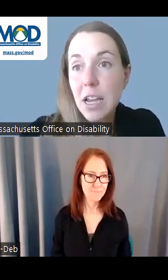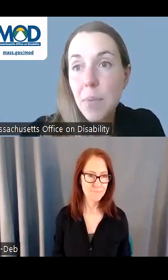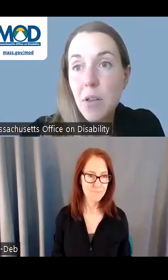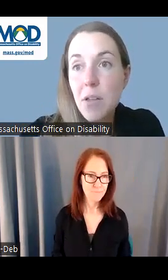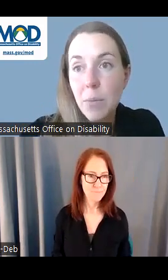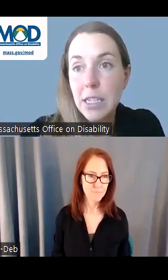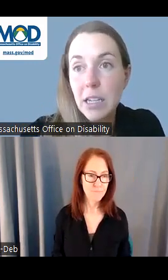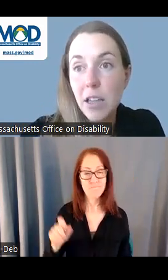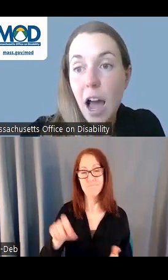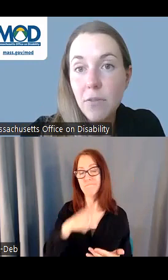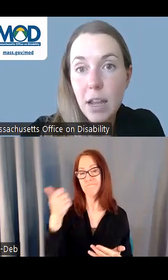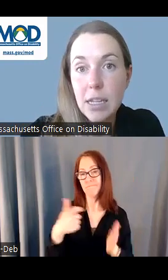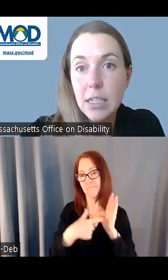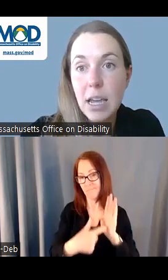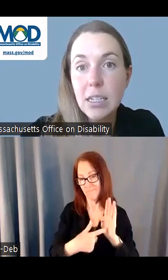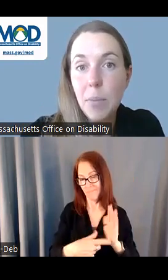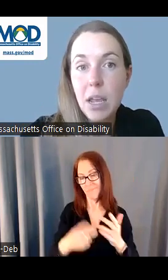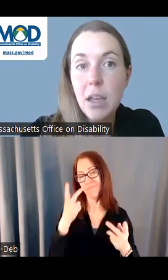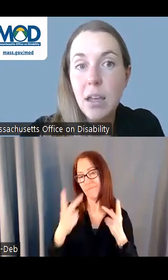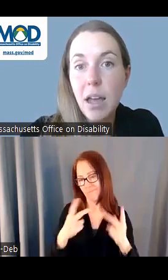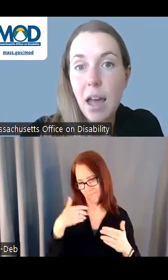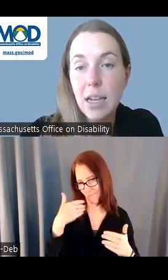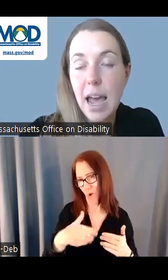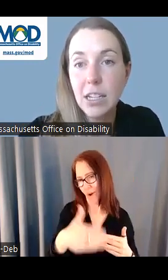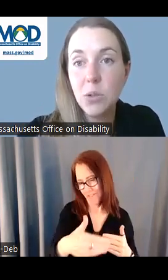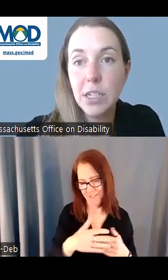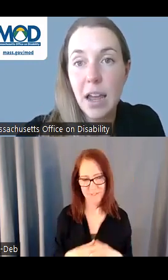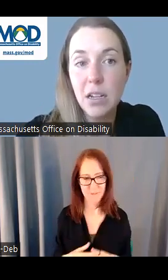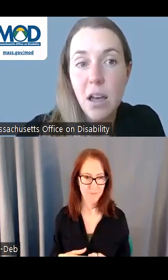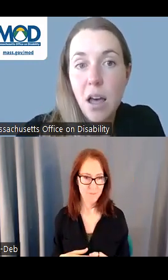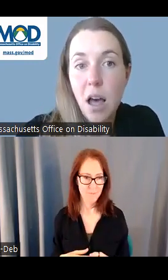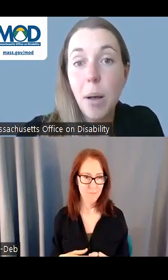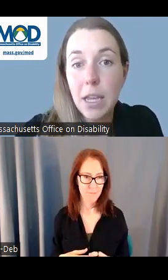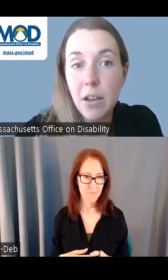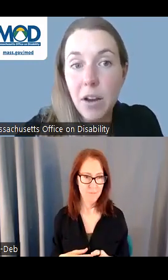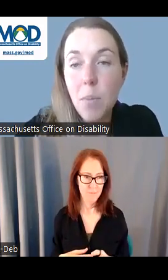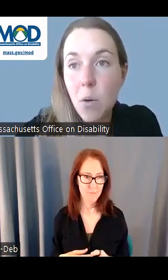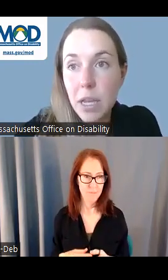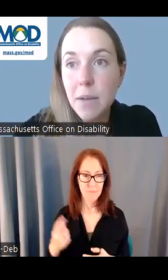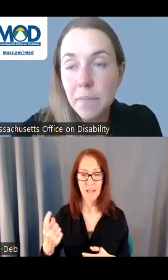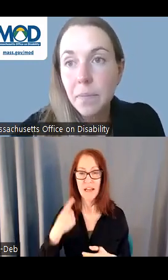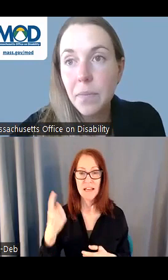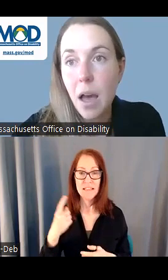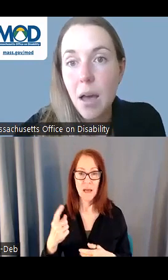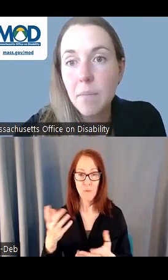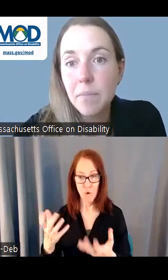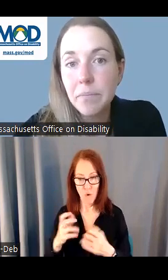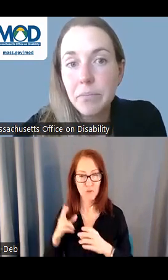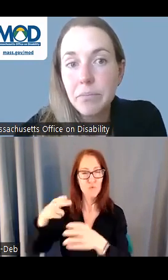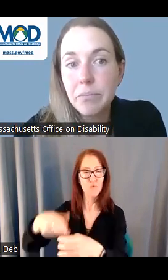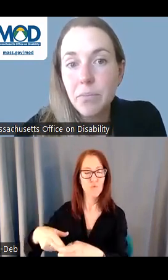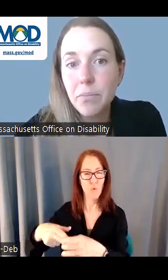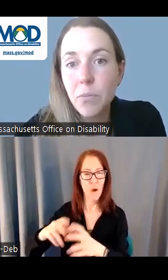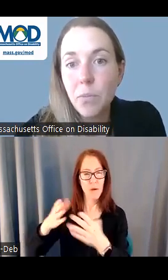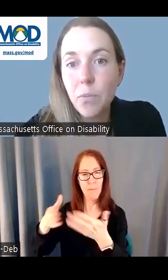Another example that we see a lot is that somebody asked to attend a public hearing remotely.